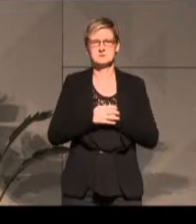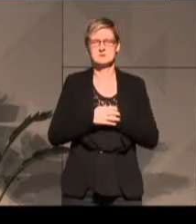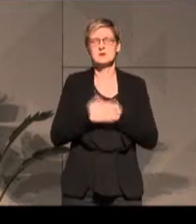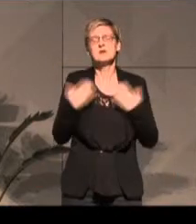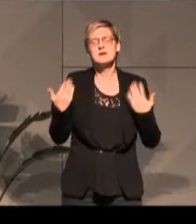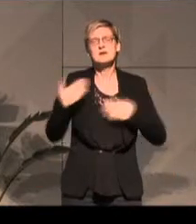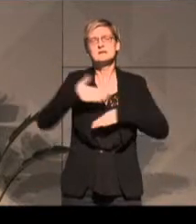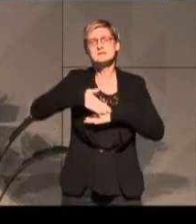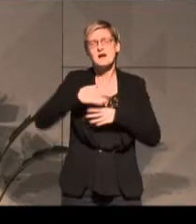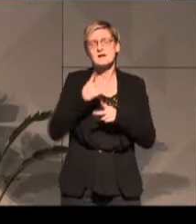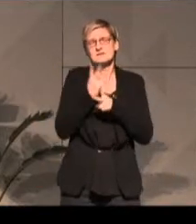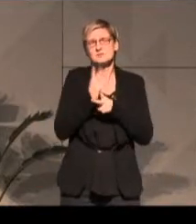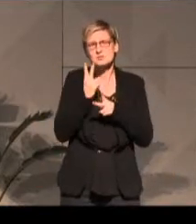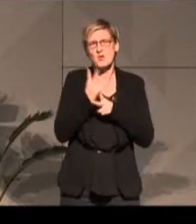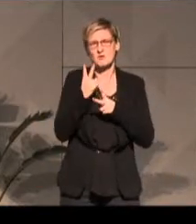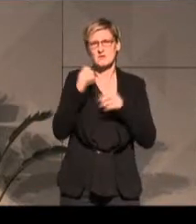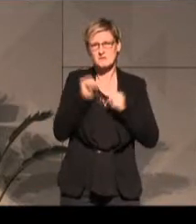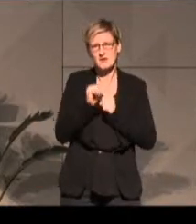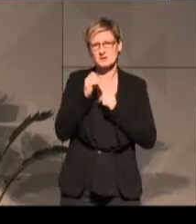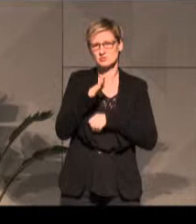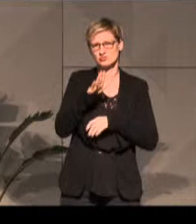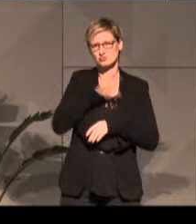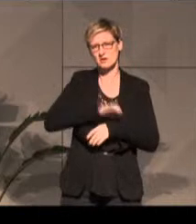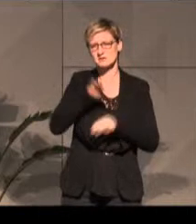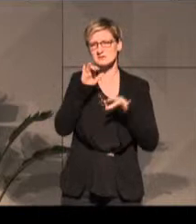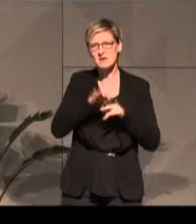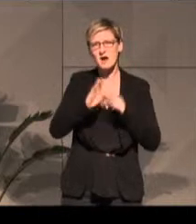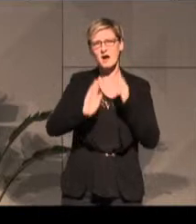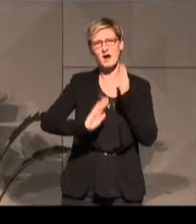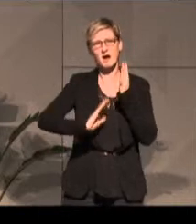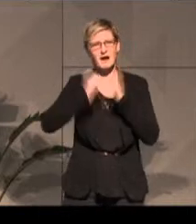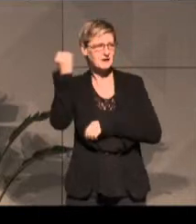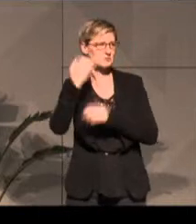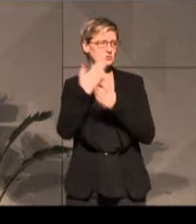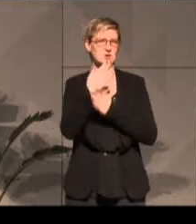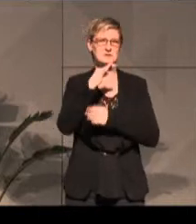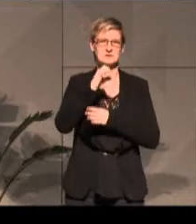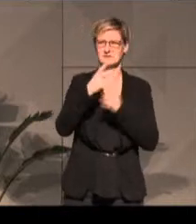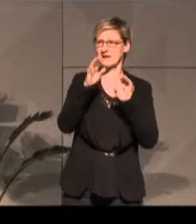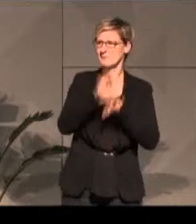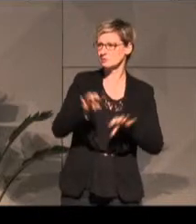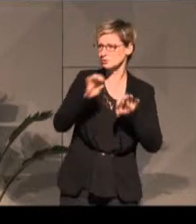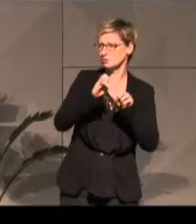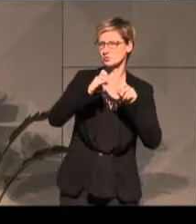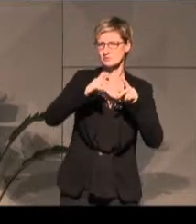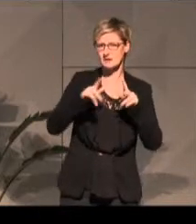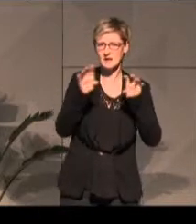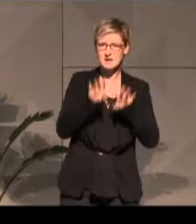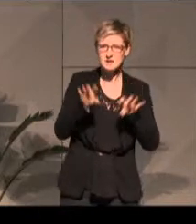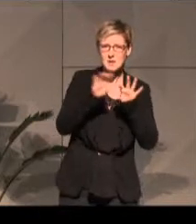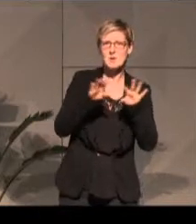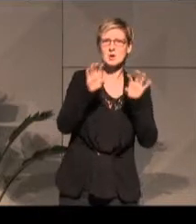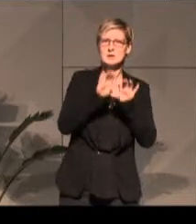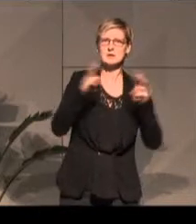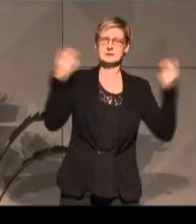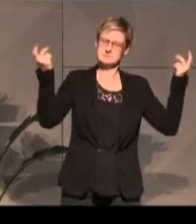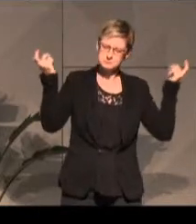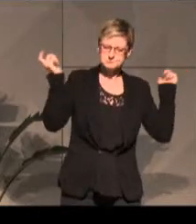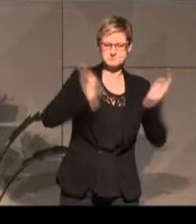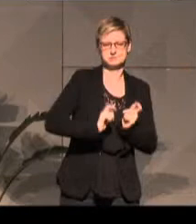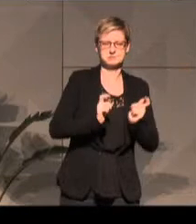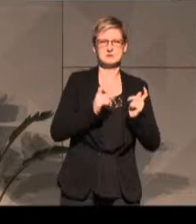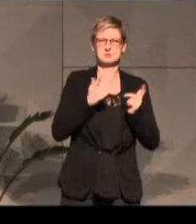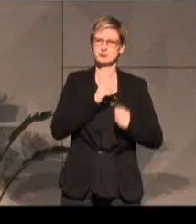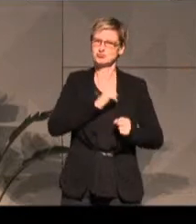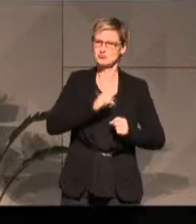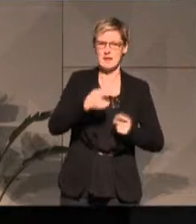their lifetimes. So we should do whatever we can in the short time that is left to save the Arctic ice. We